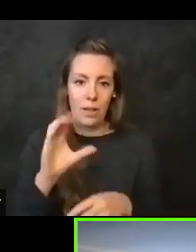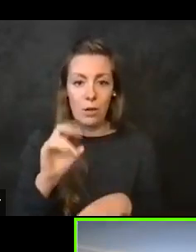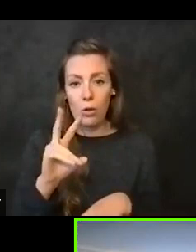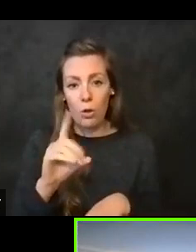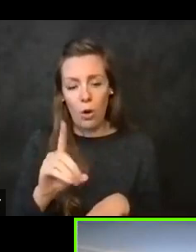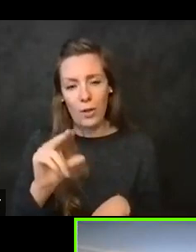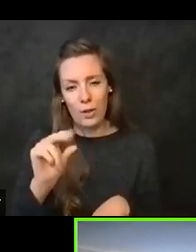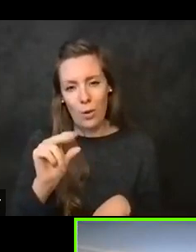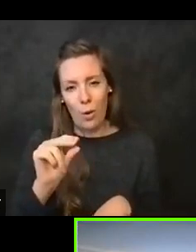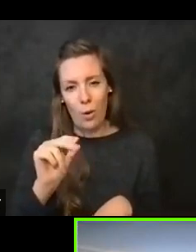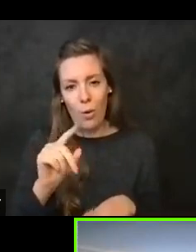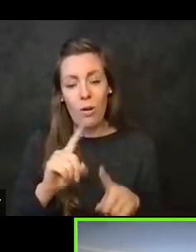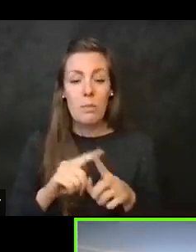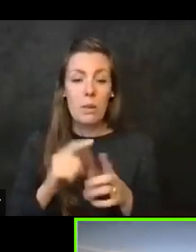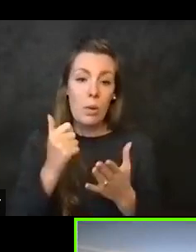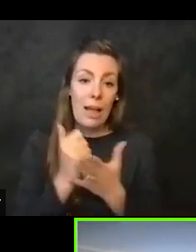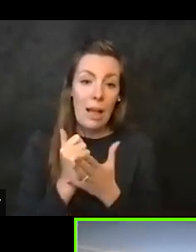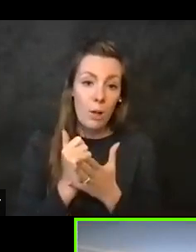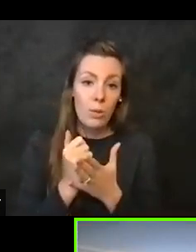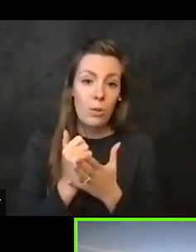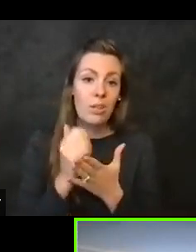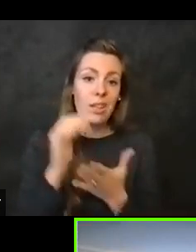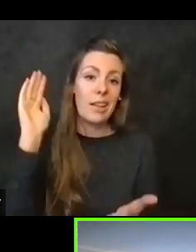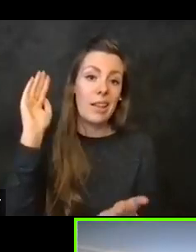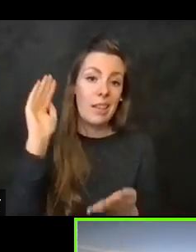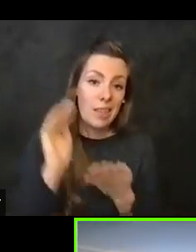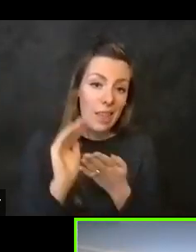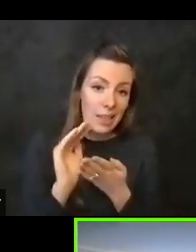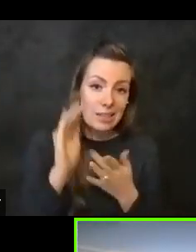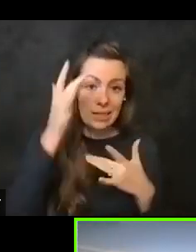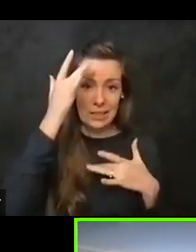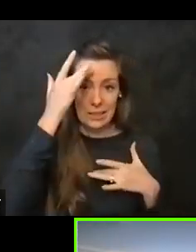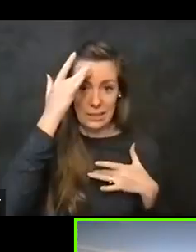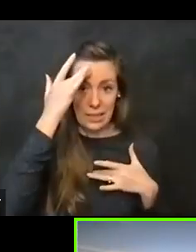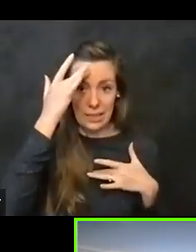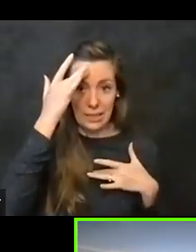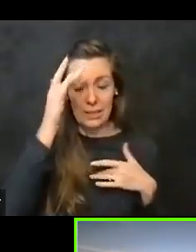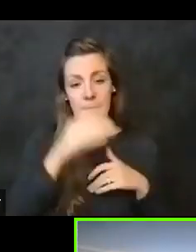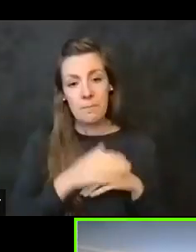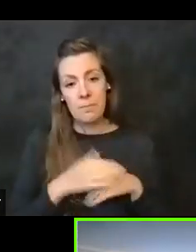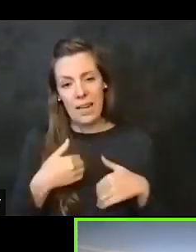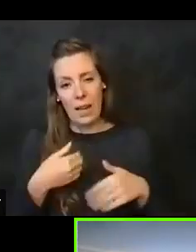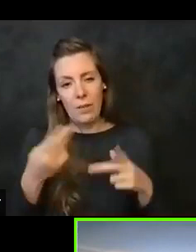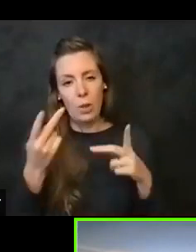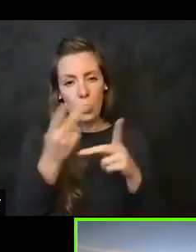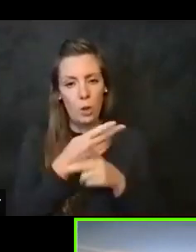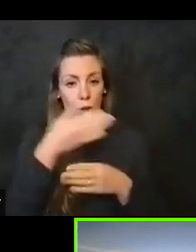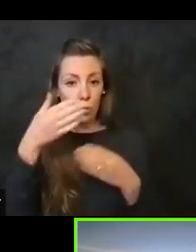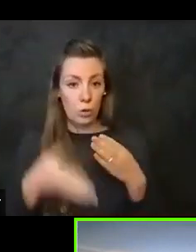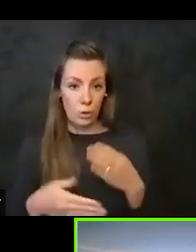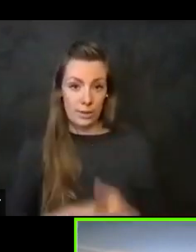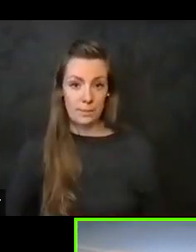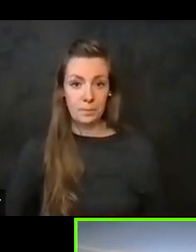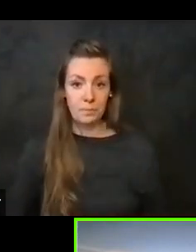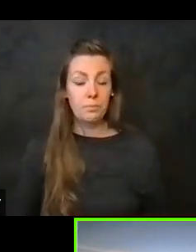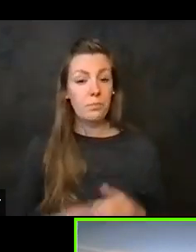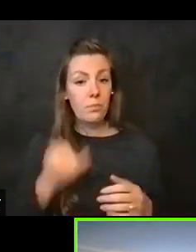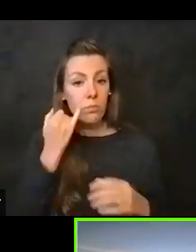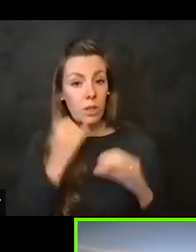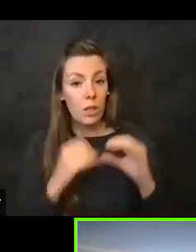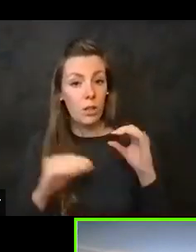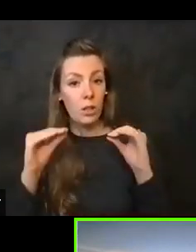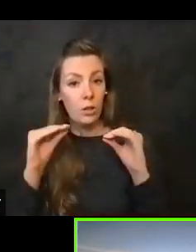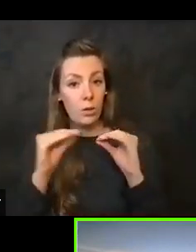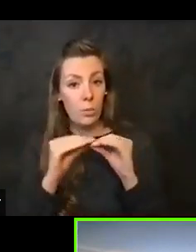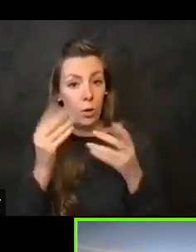you from getting really sick, getting hospitalized, and having very bad outcomes such as death. For more on our vaccination